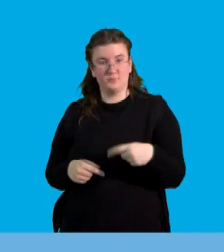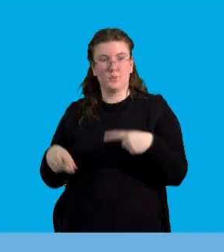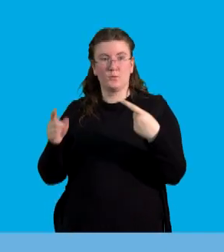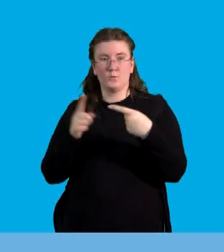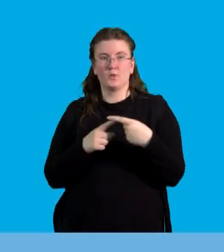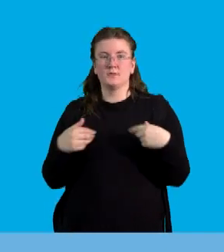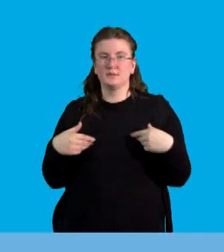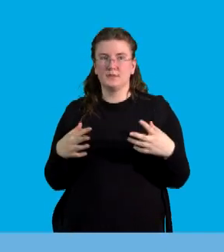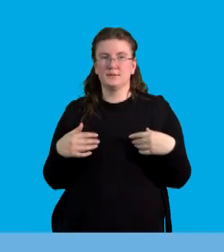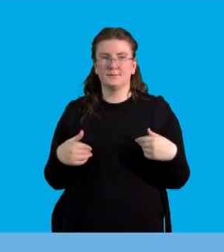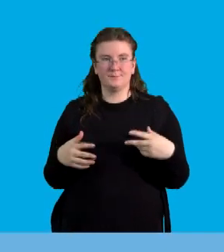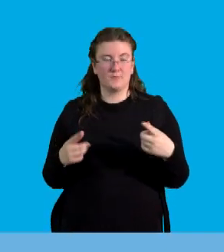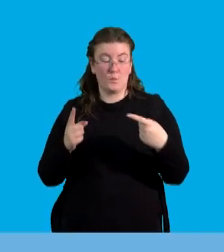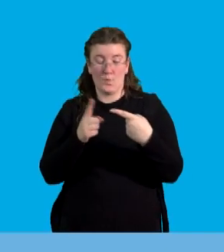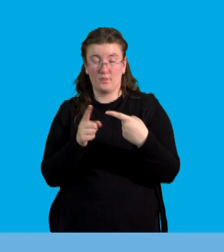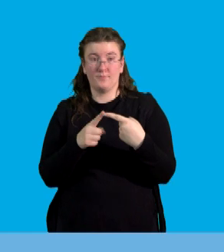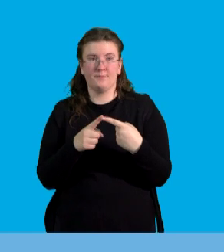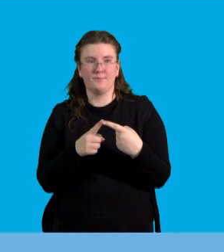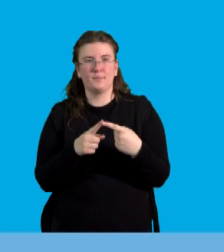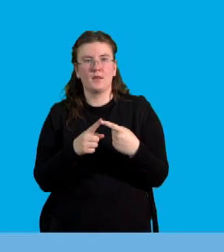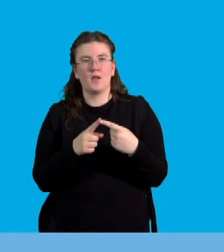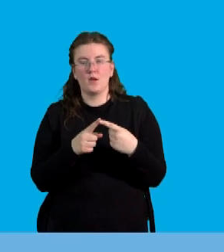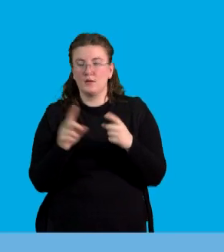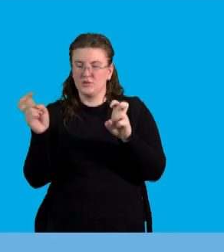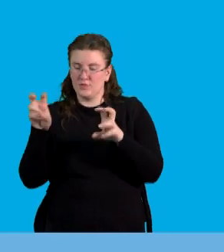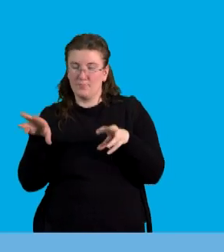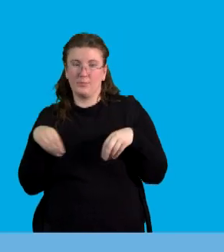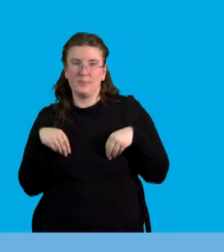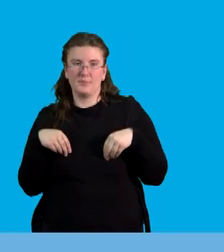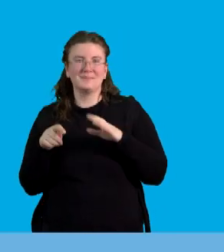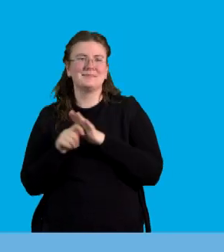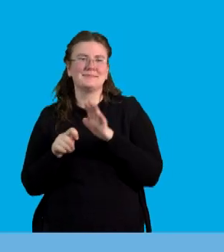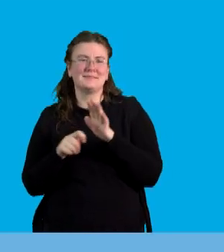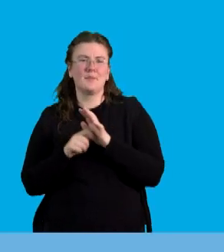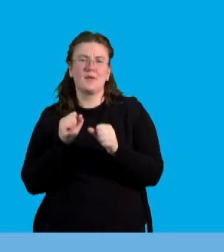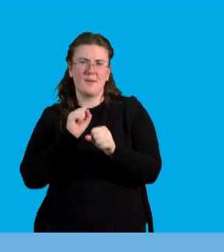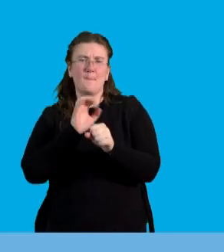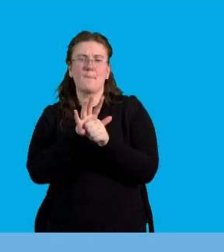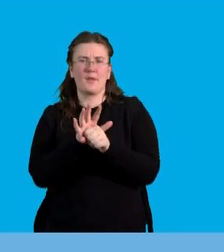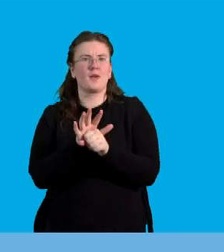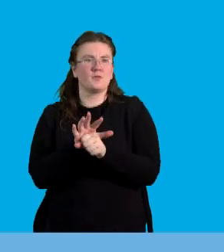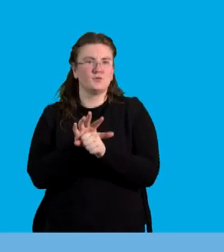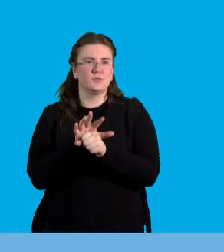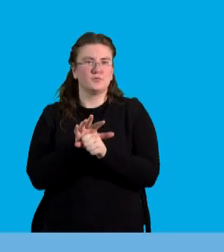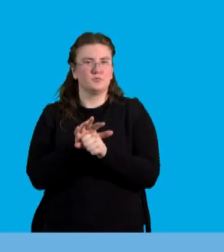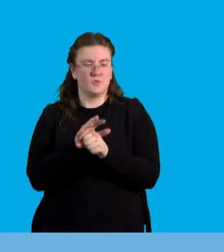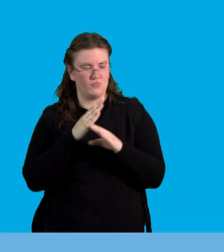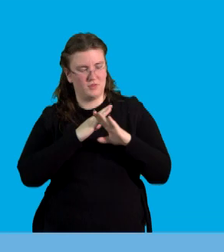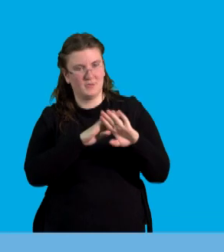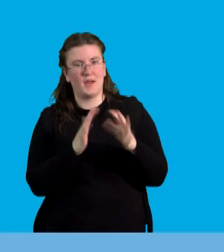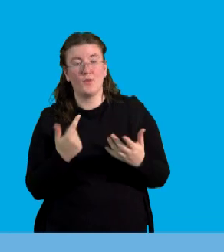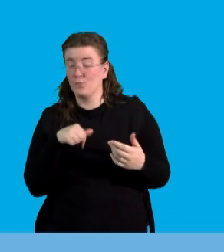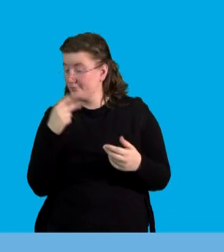now, starting with the type of a conductor, how does the type of a conductor affect the resistance? We have already seen that